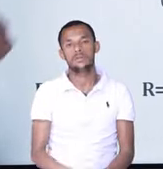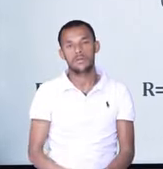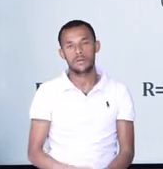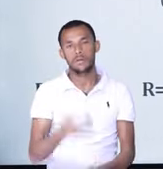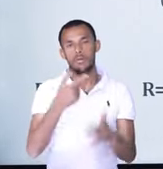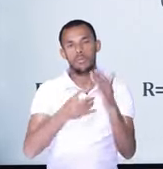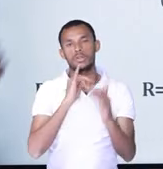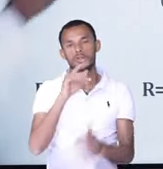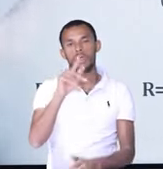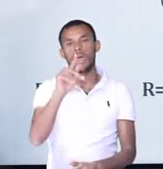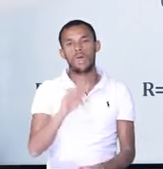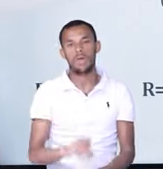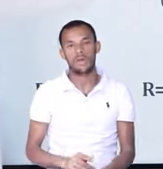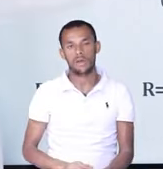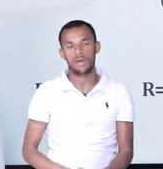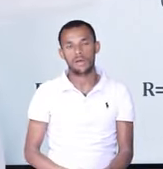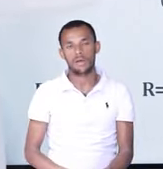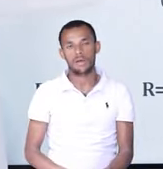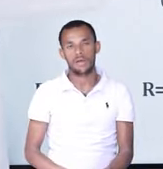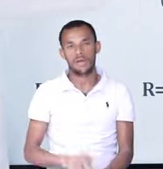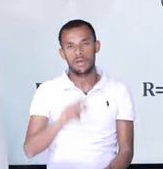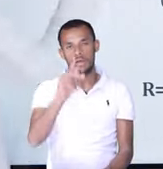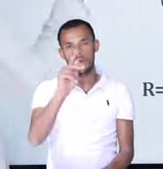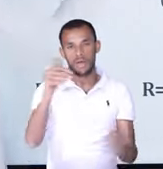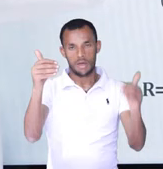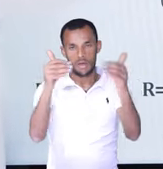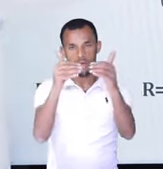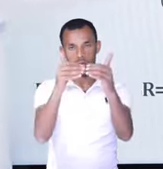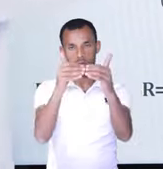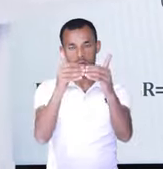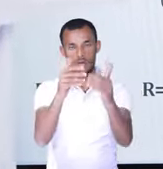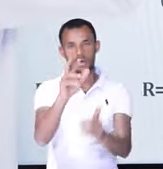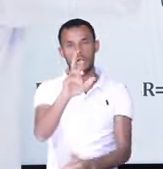What is K? K is equals to